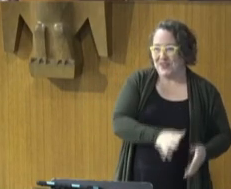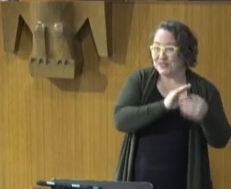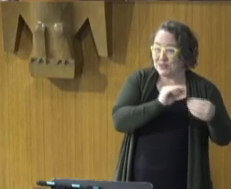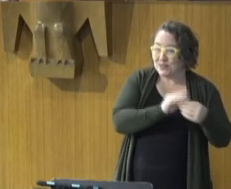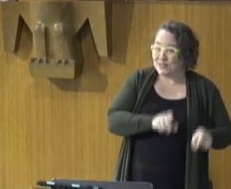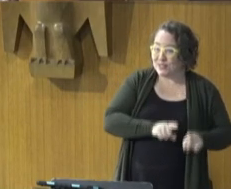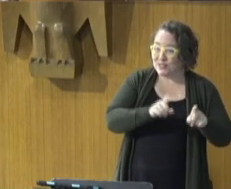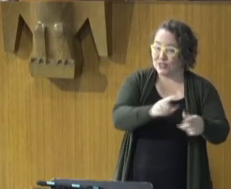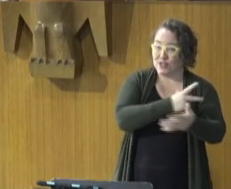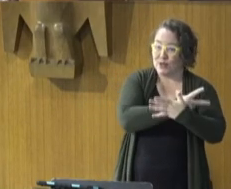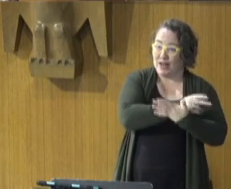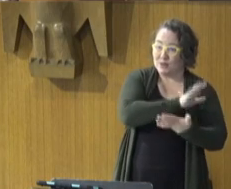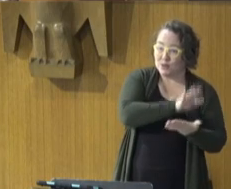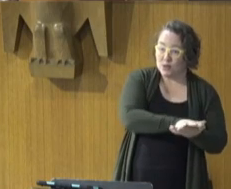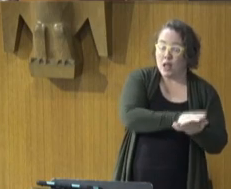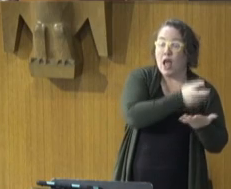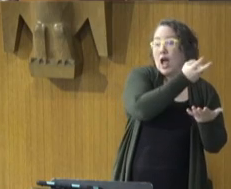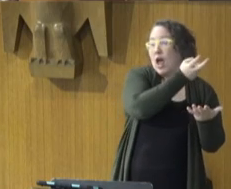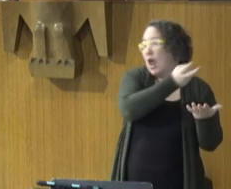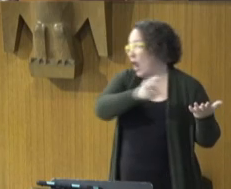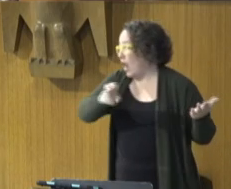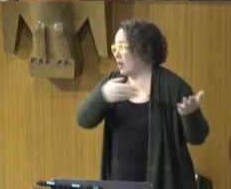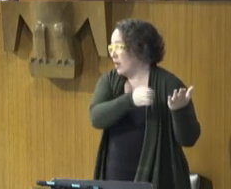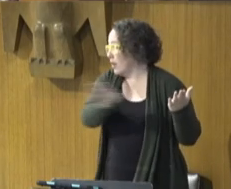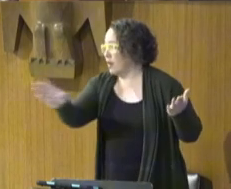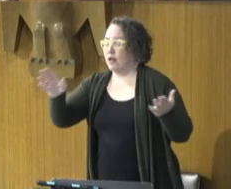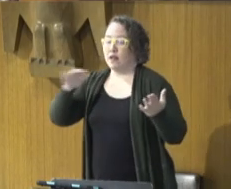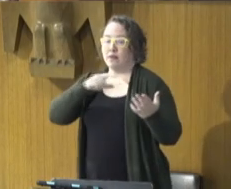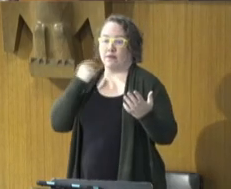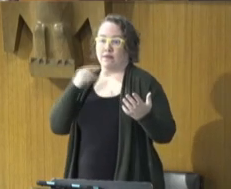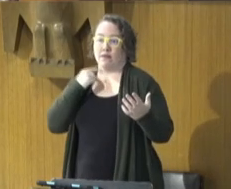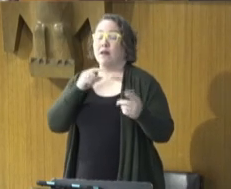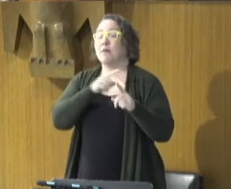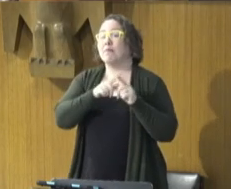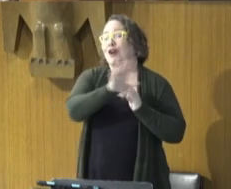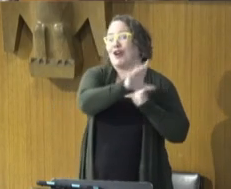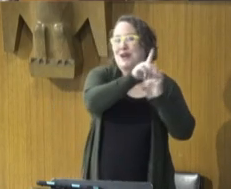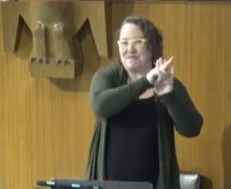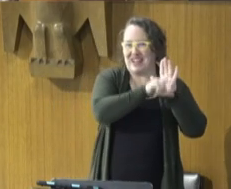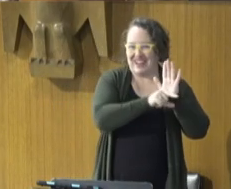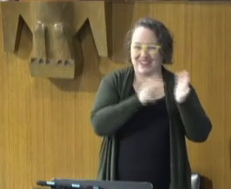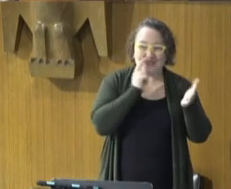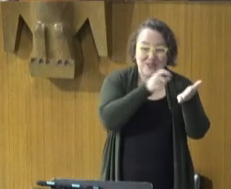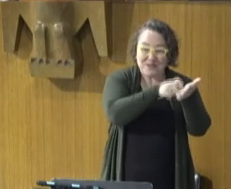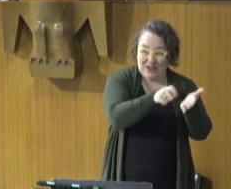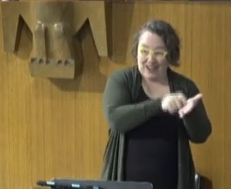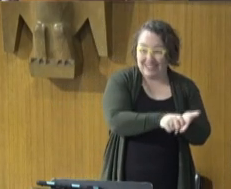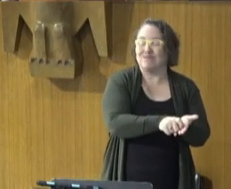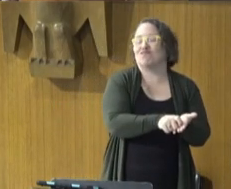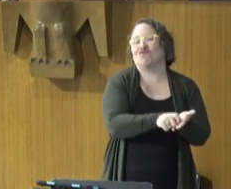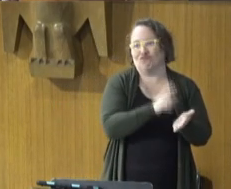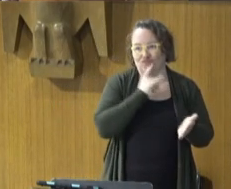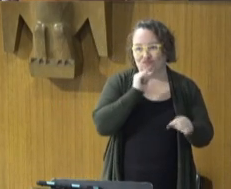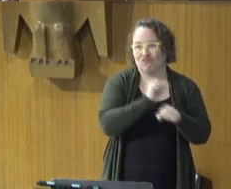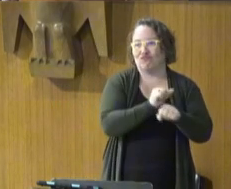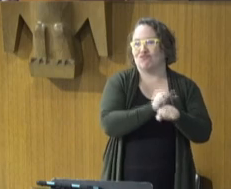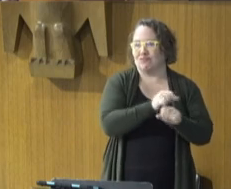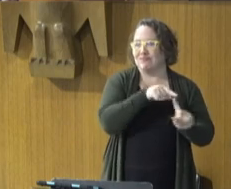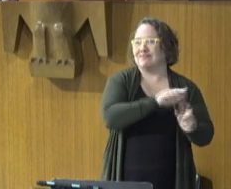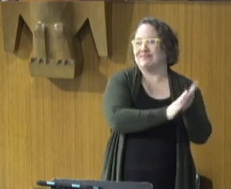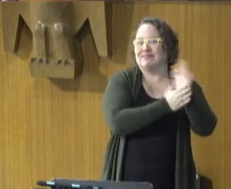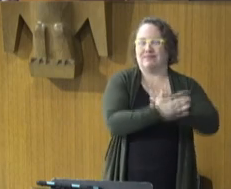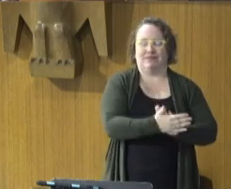school. And even though she pivoted into the ministry, her background as a writer comes in very, very handy for her.